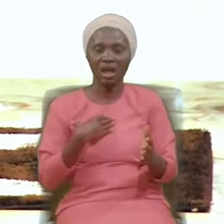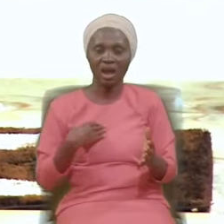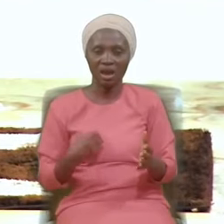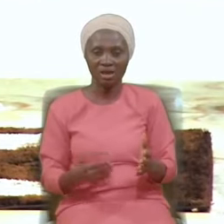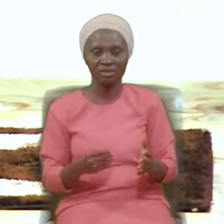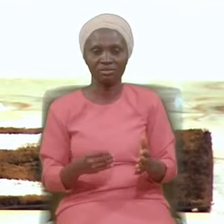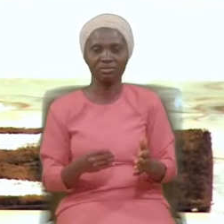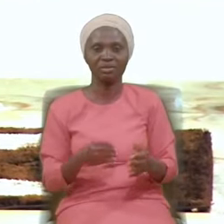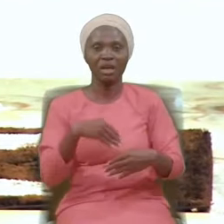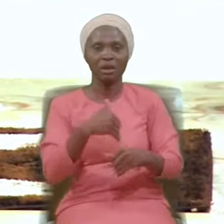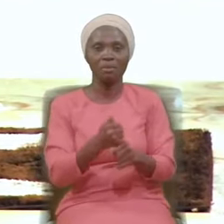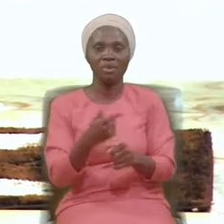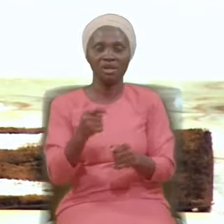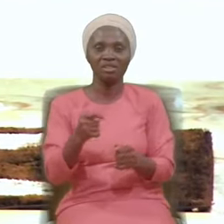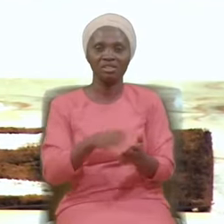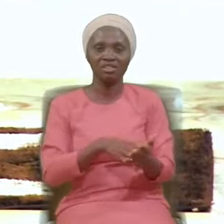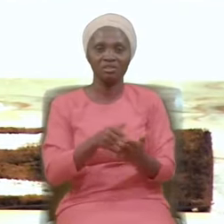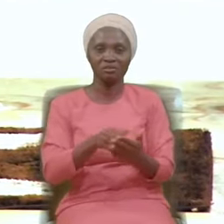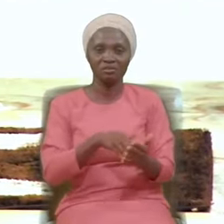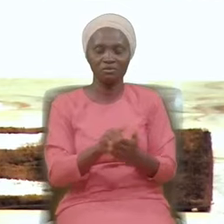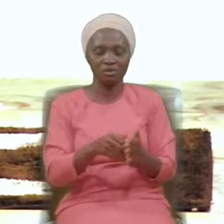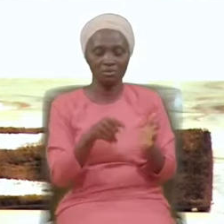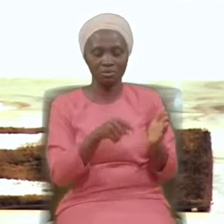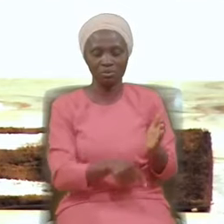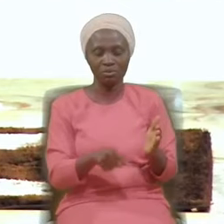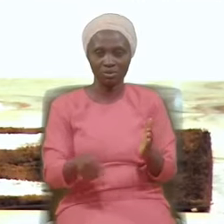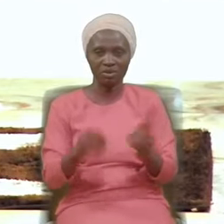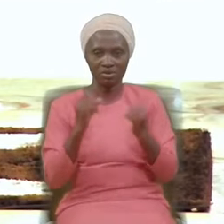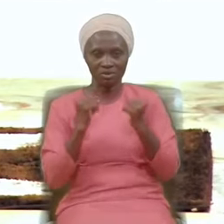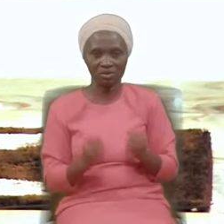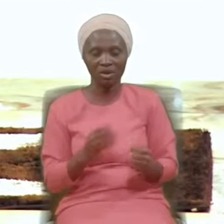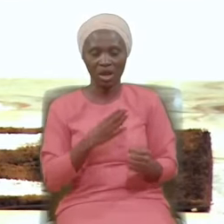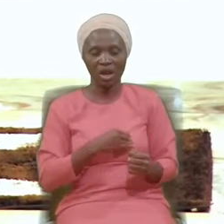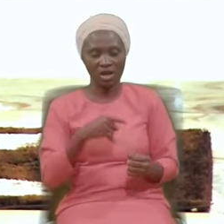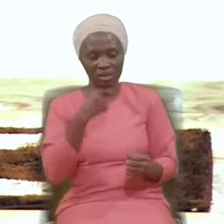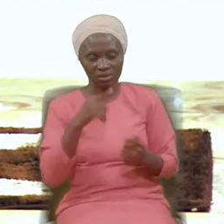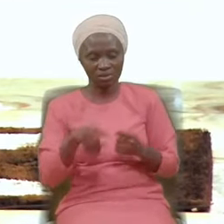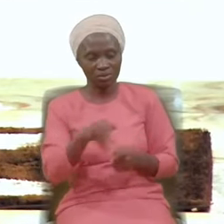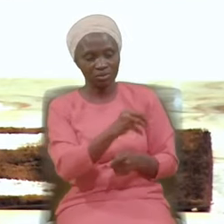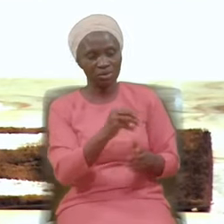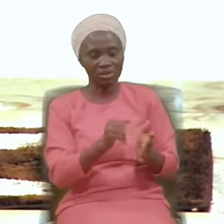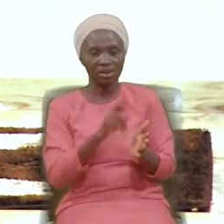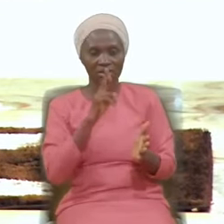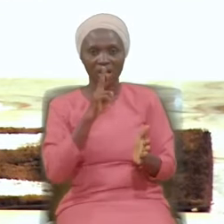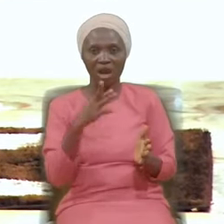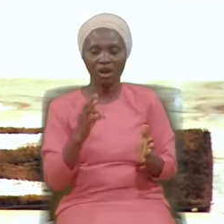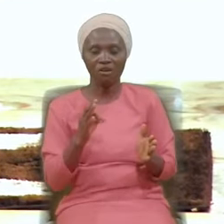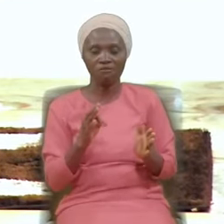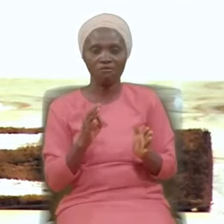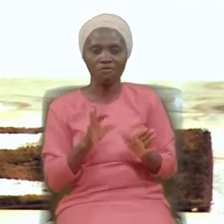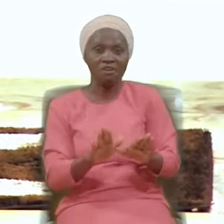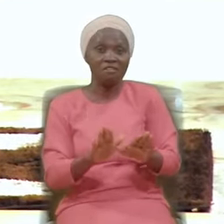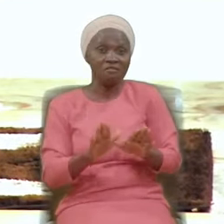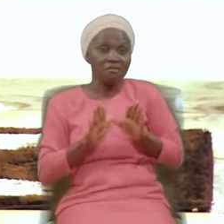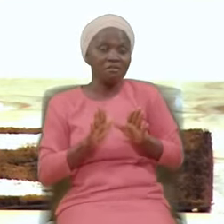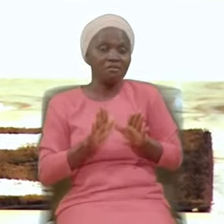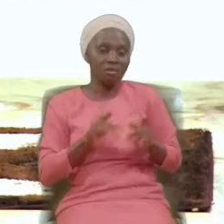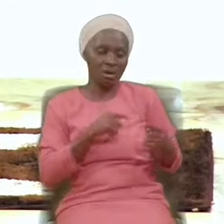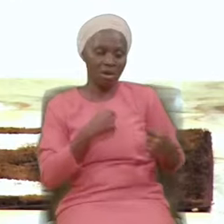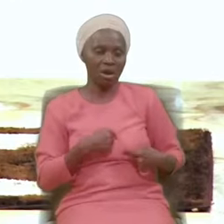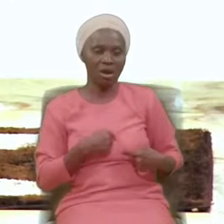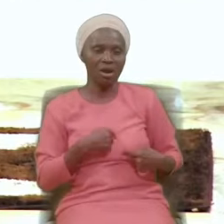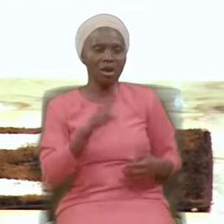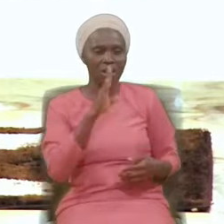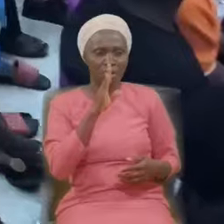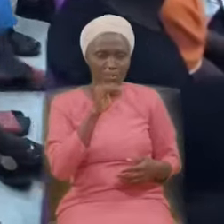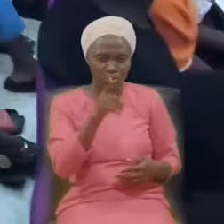feeble knees, and say to them that of a fearful heart, be strong. What is